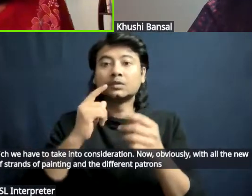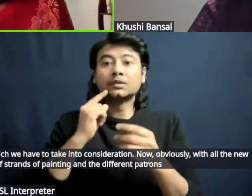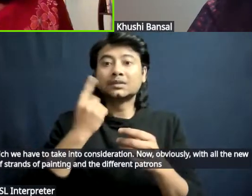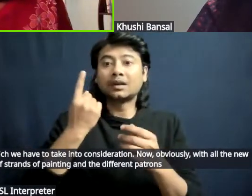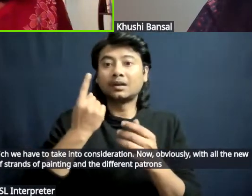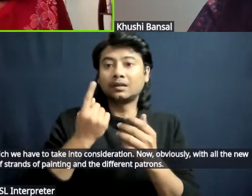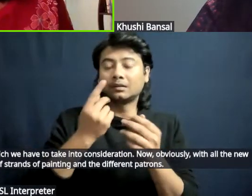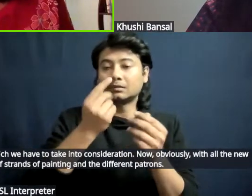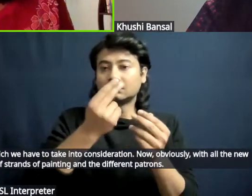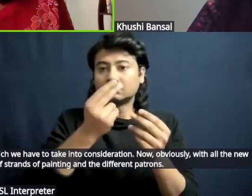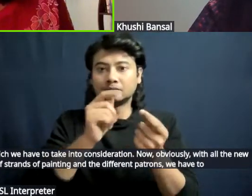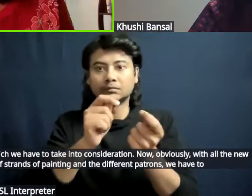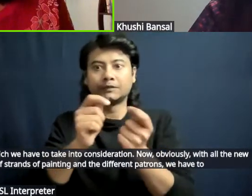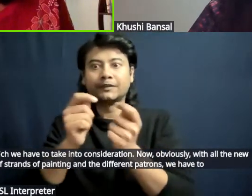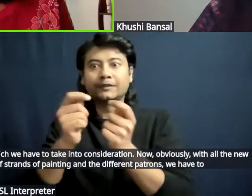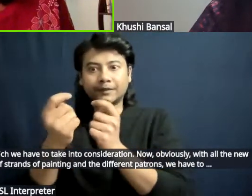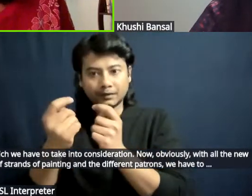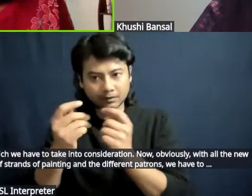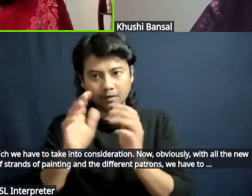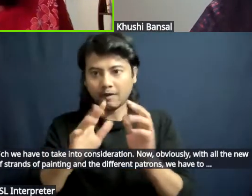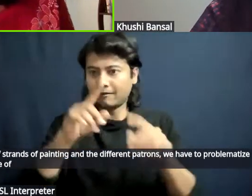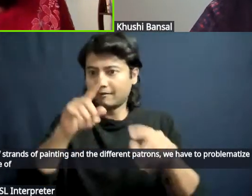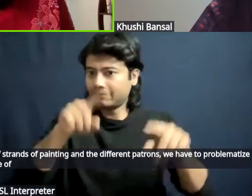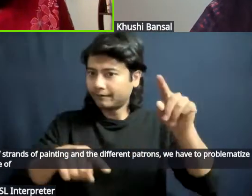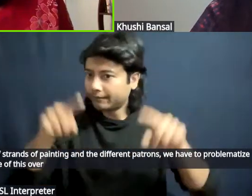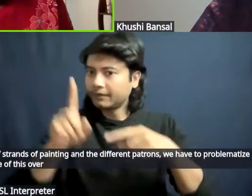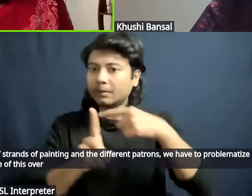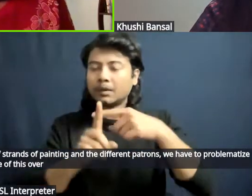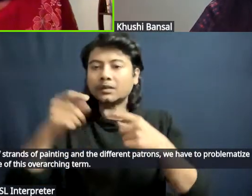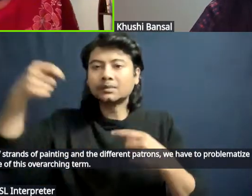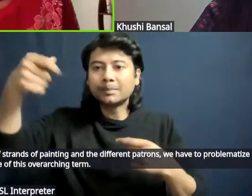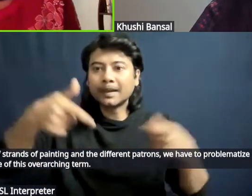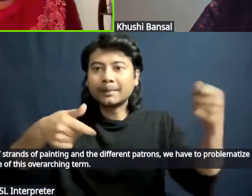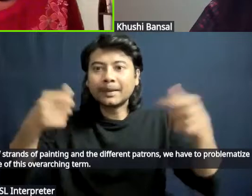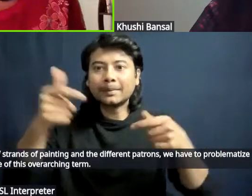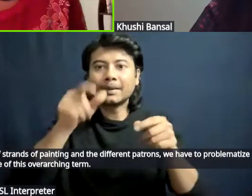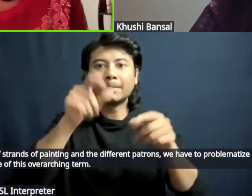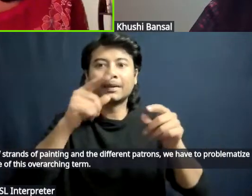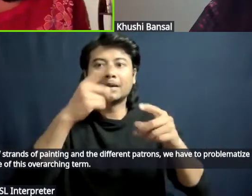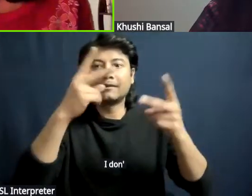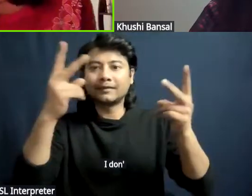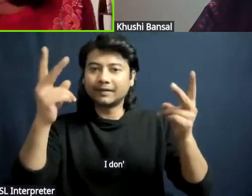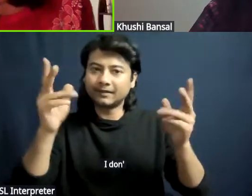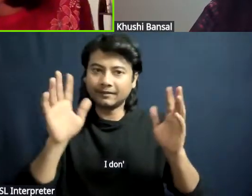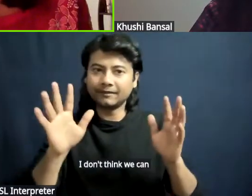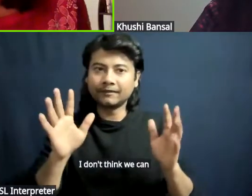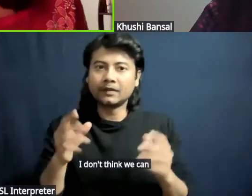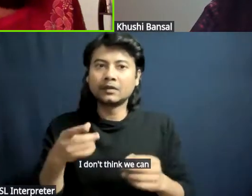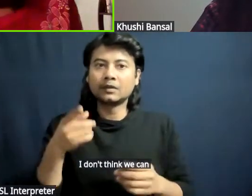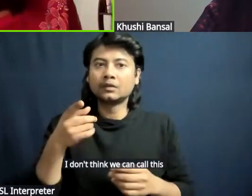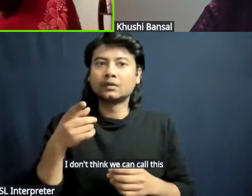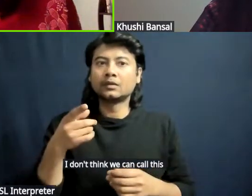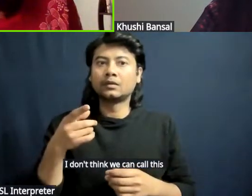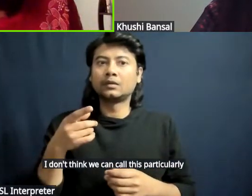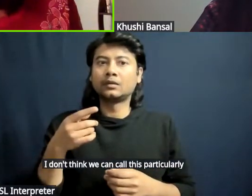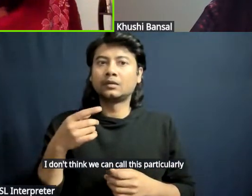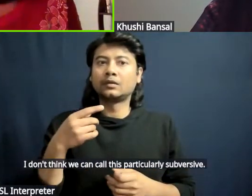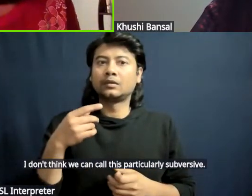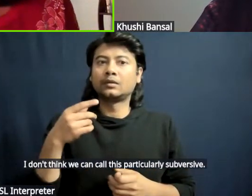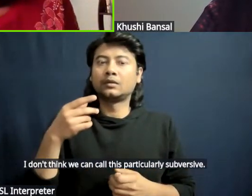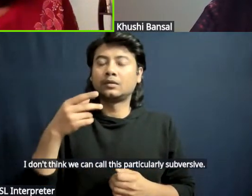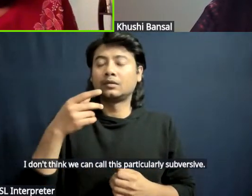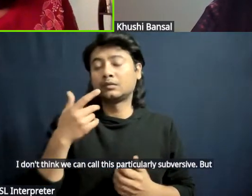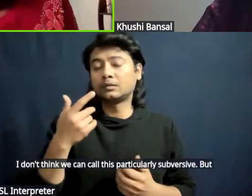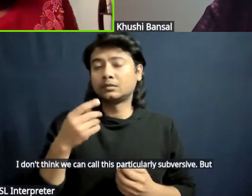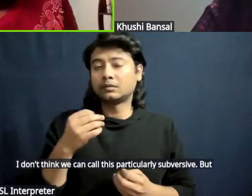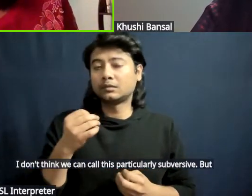to problematize the use of this overarching term. So I don't think we can call this particularly subversive, but we can